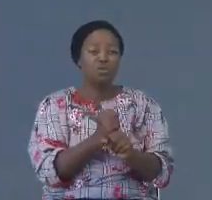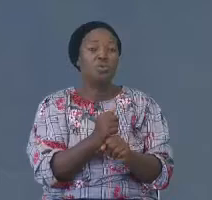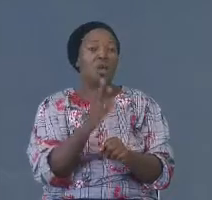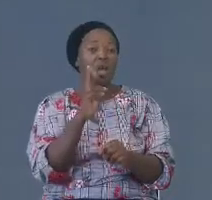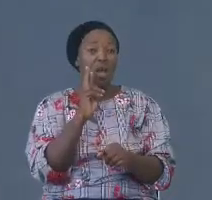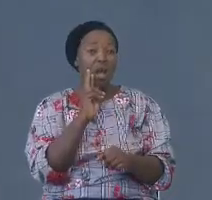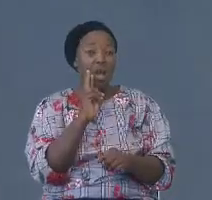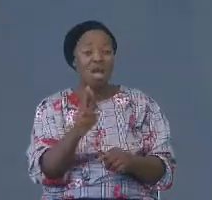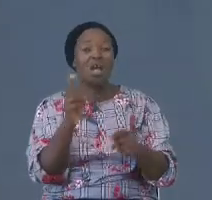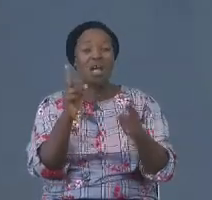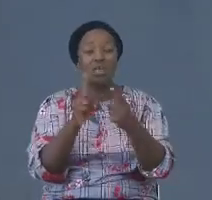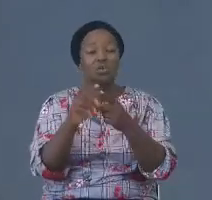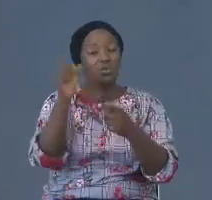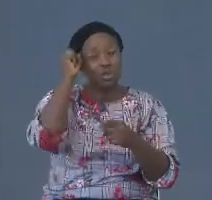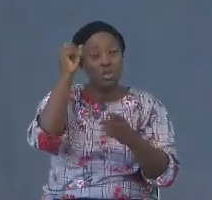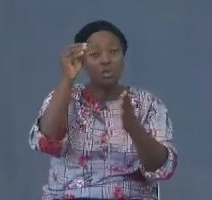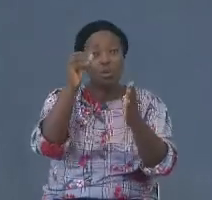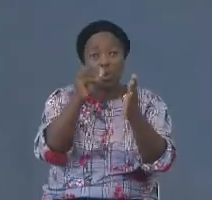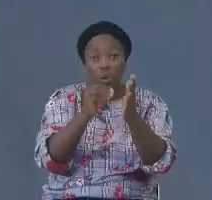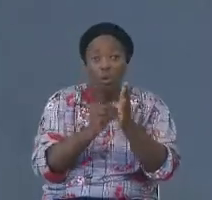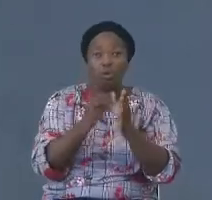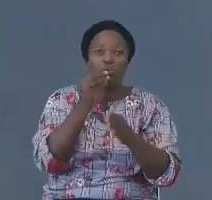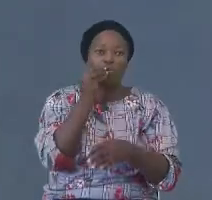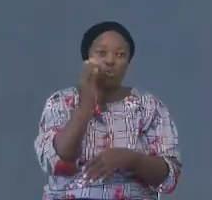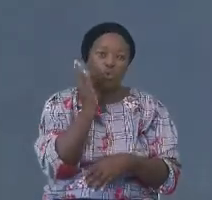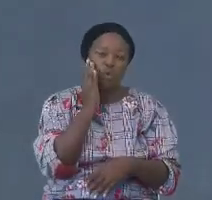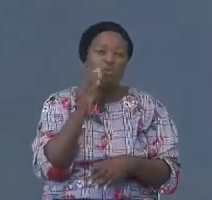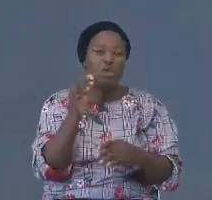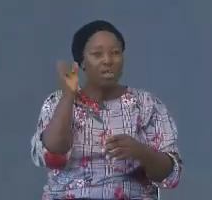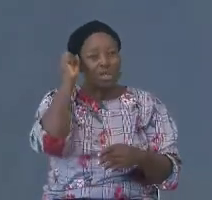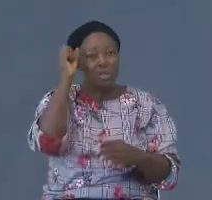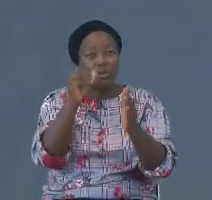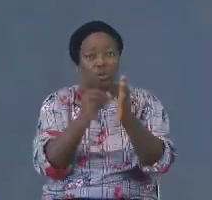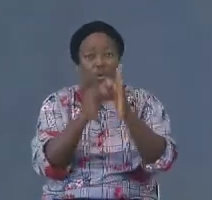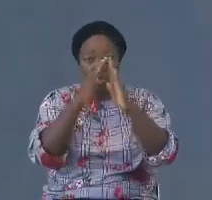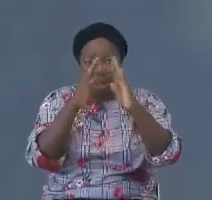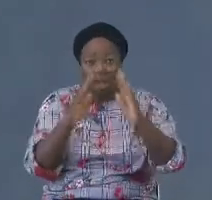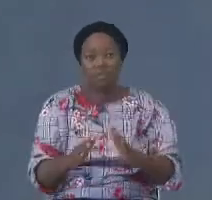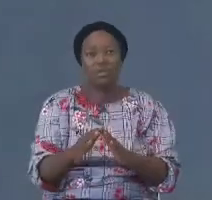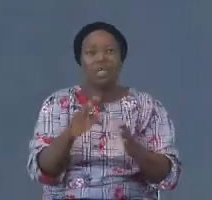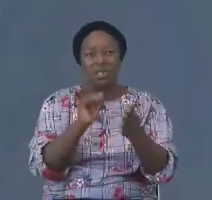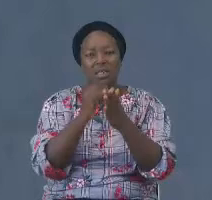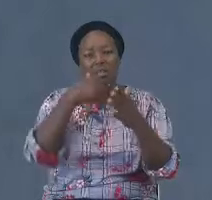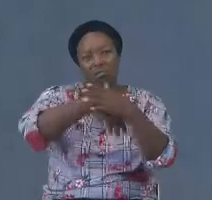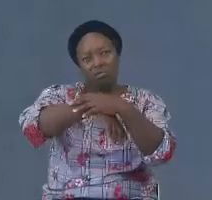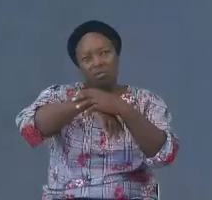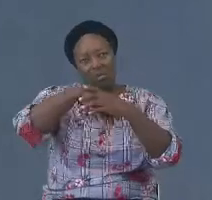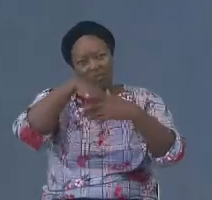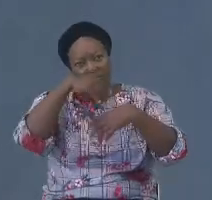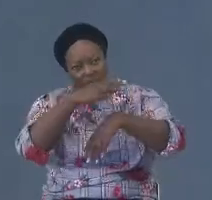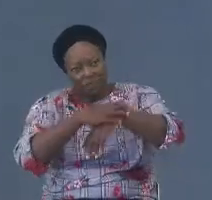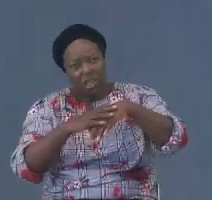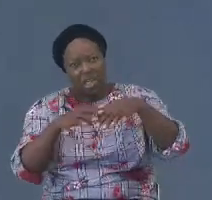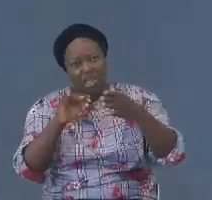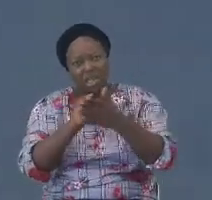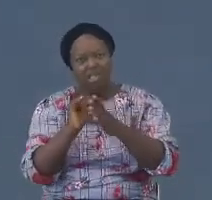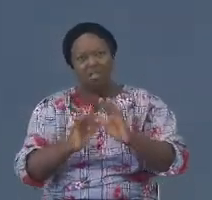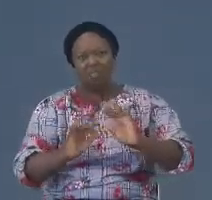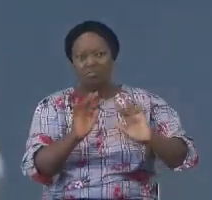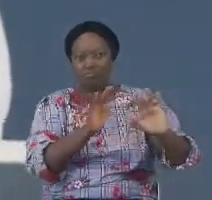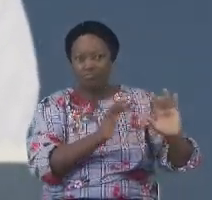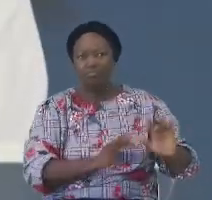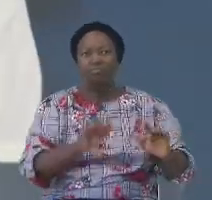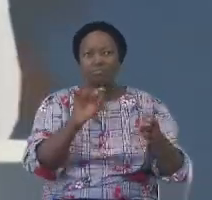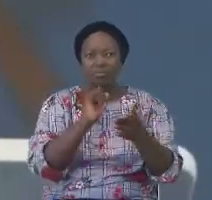her on onto his own home onto his own home that the